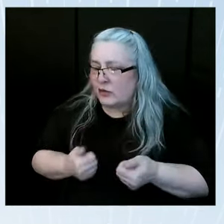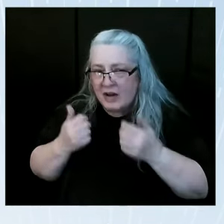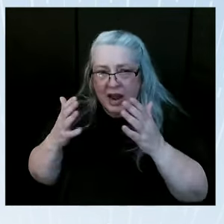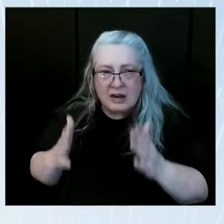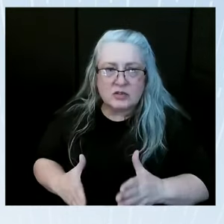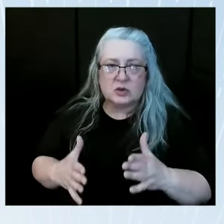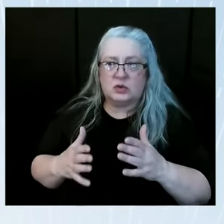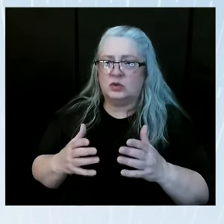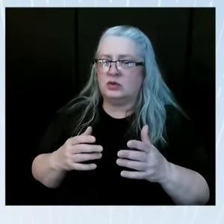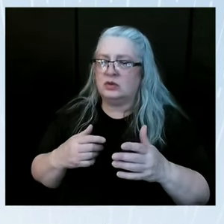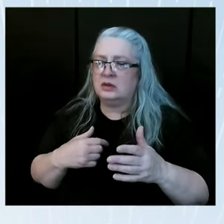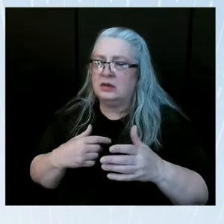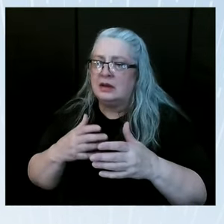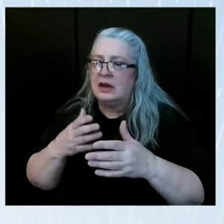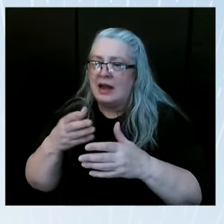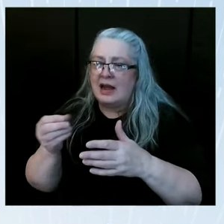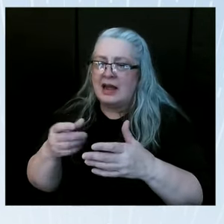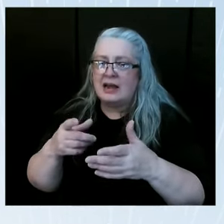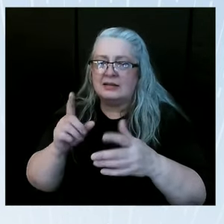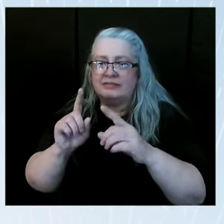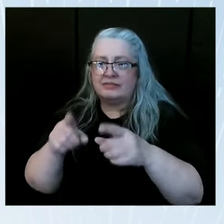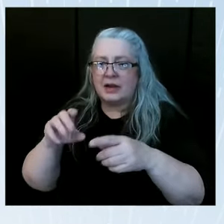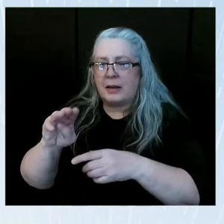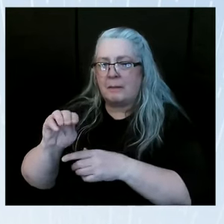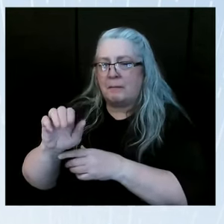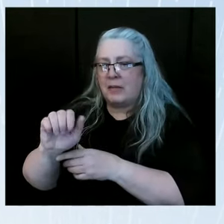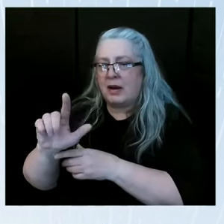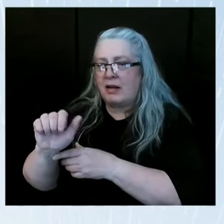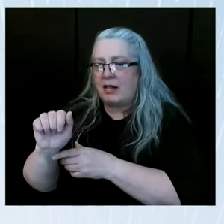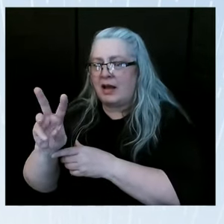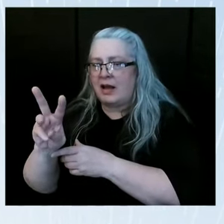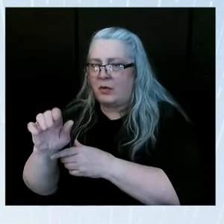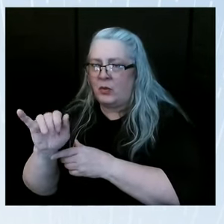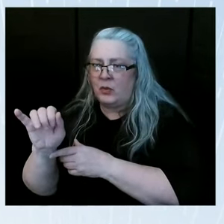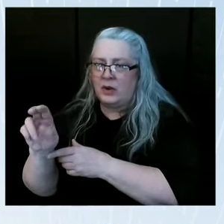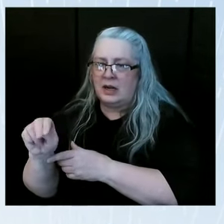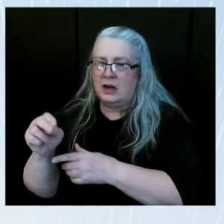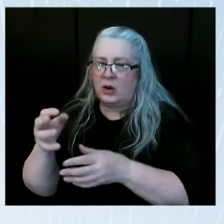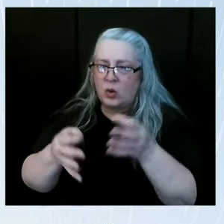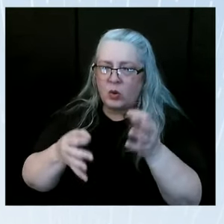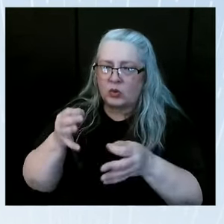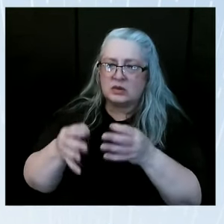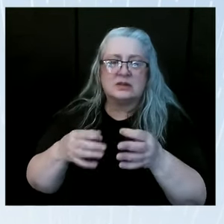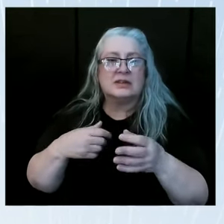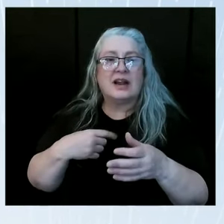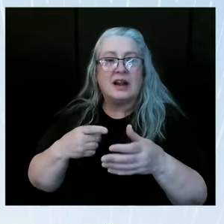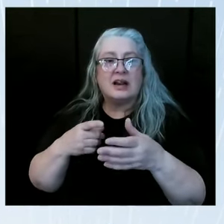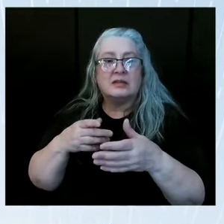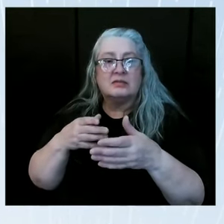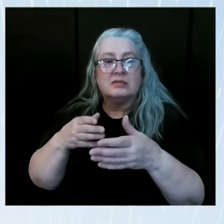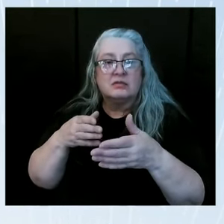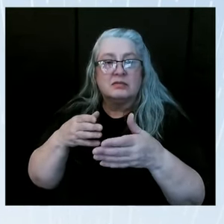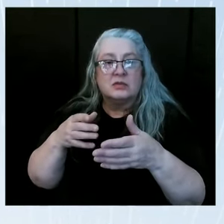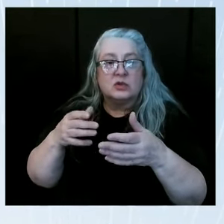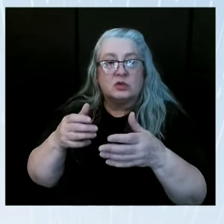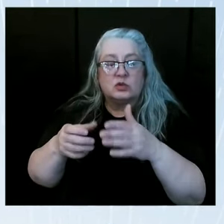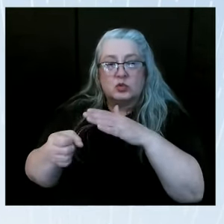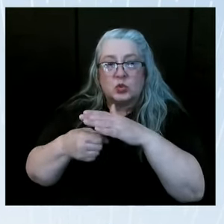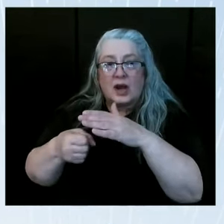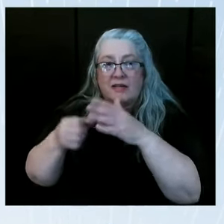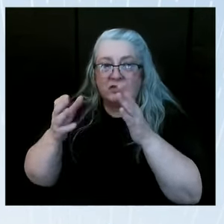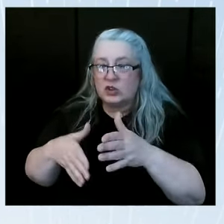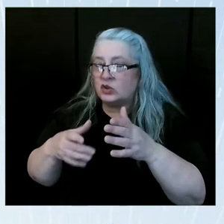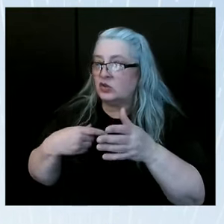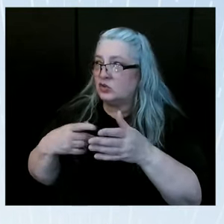to justice. And in partnership with the Malawian Ministry of Gender, they are managing shelters for survivors and creating vocational